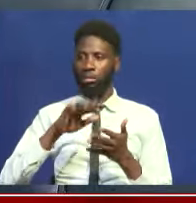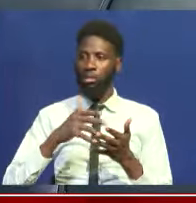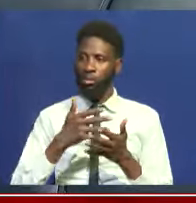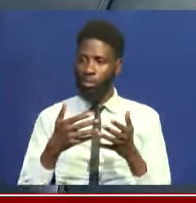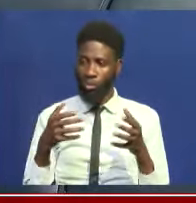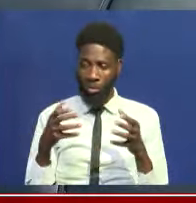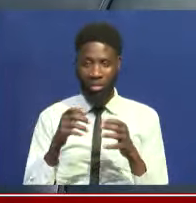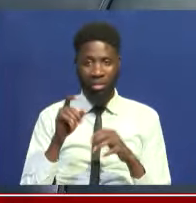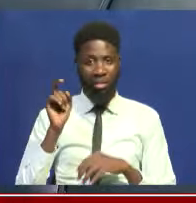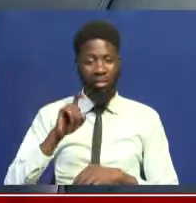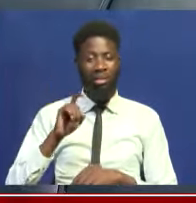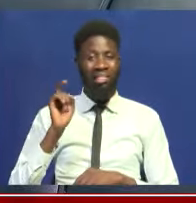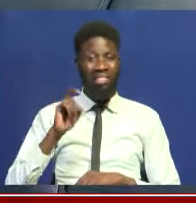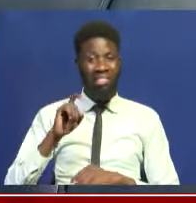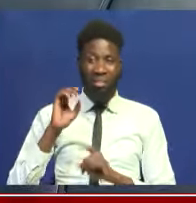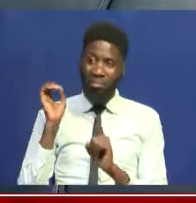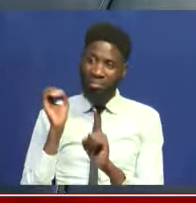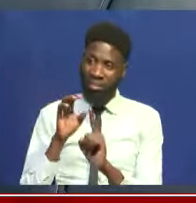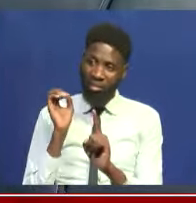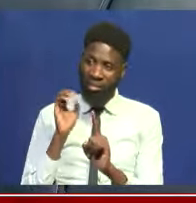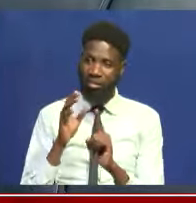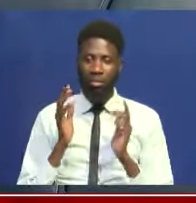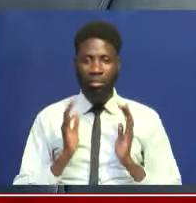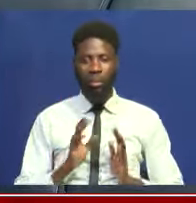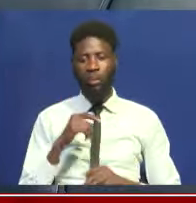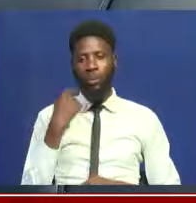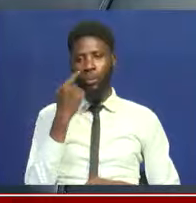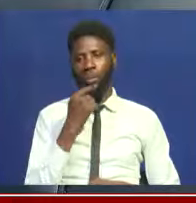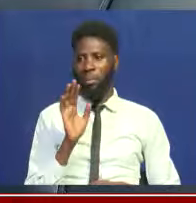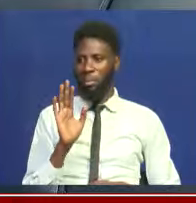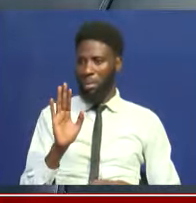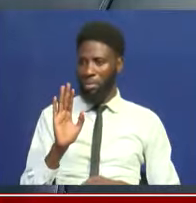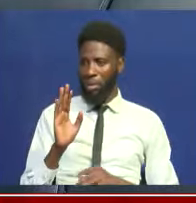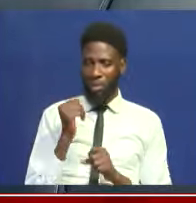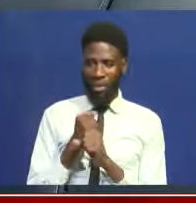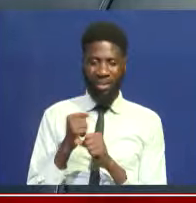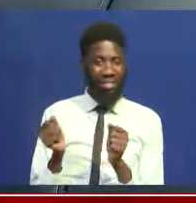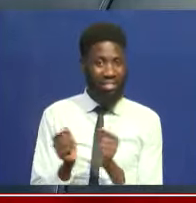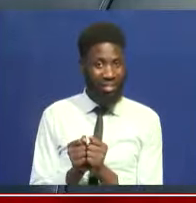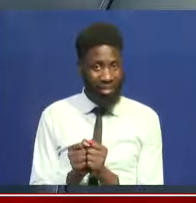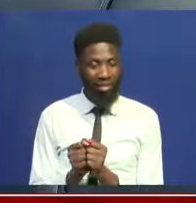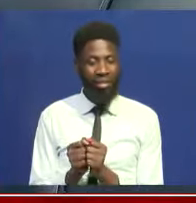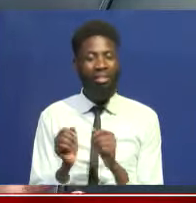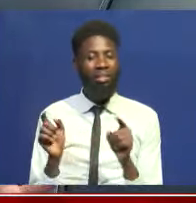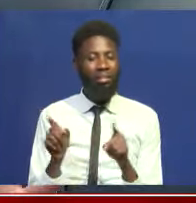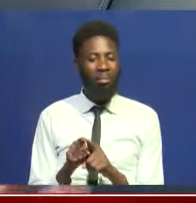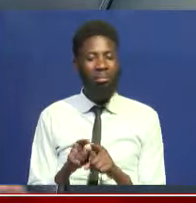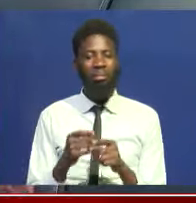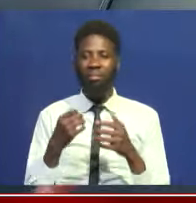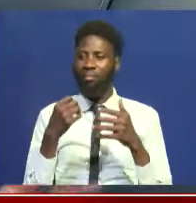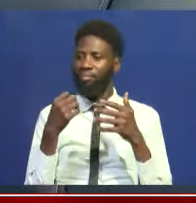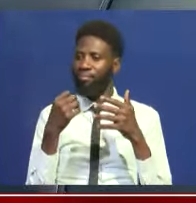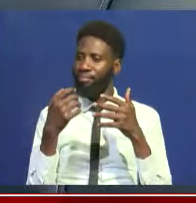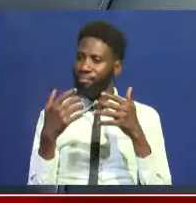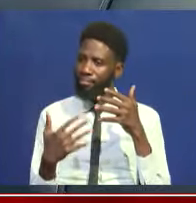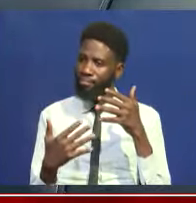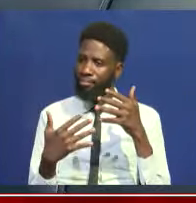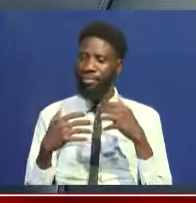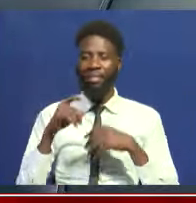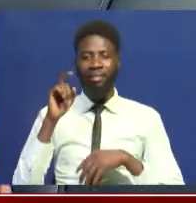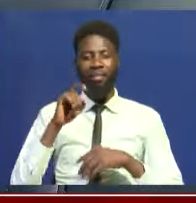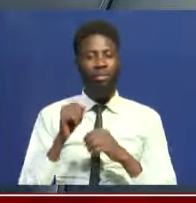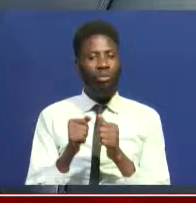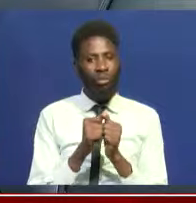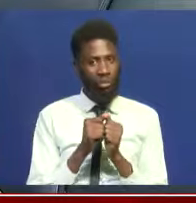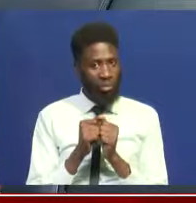Do they need mentoring from someone that's in their industry? You know, there's a whole host of things that need to come